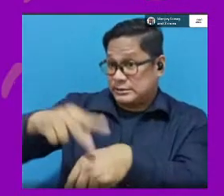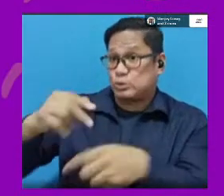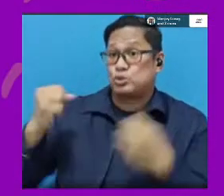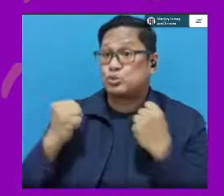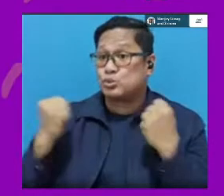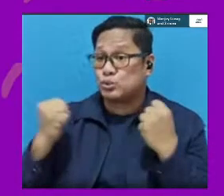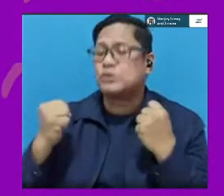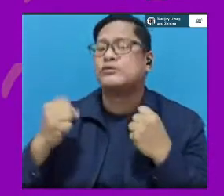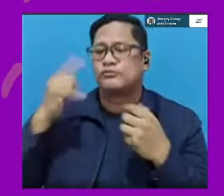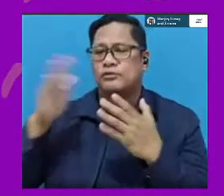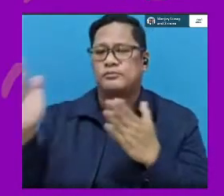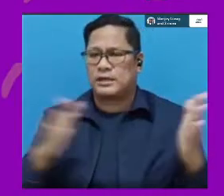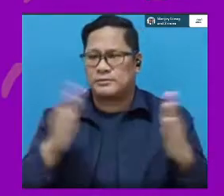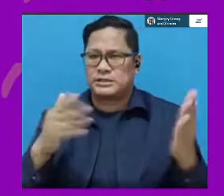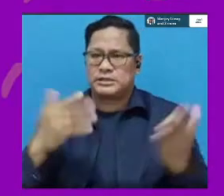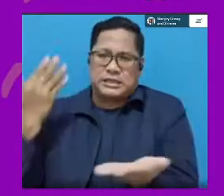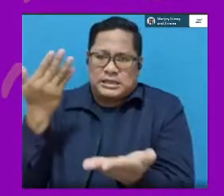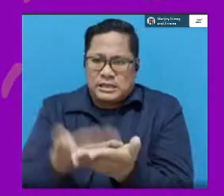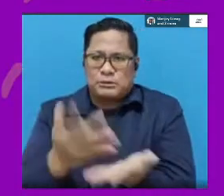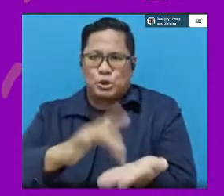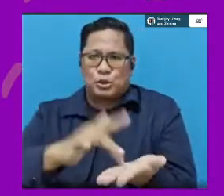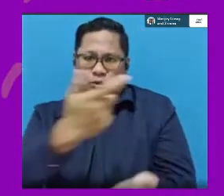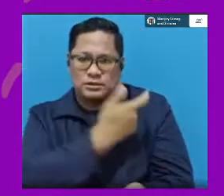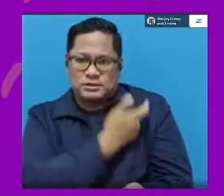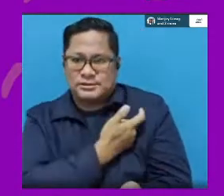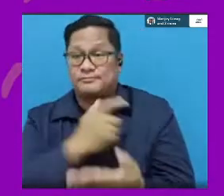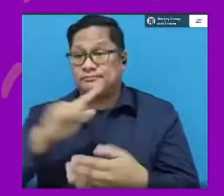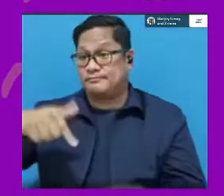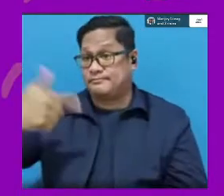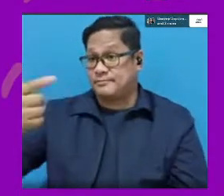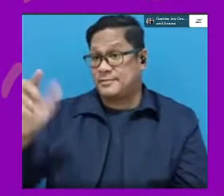for the arrival of the vaccines. Next slide.